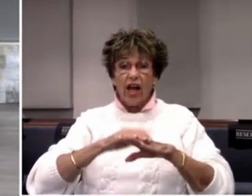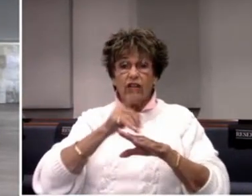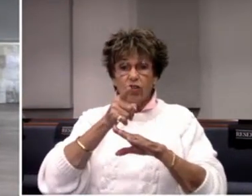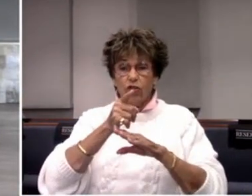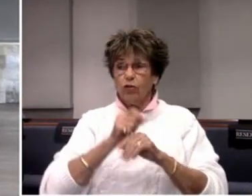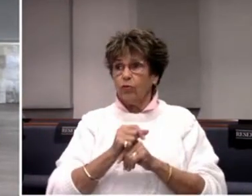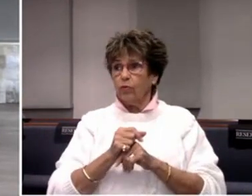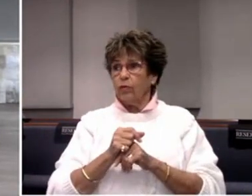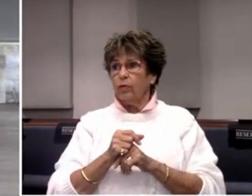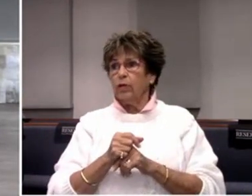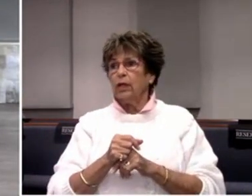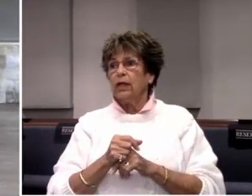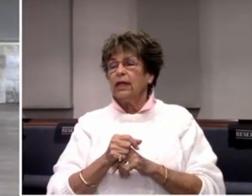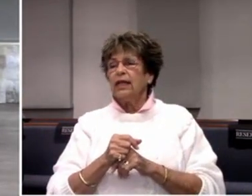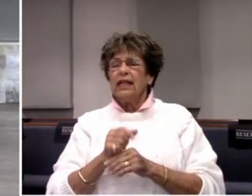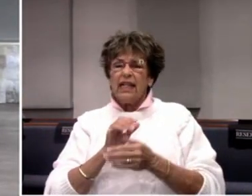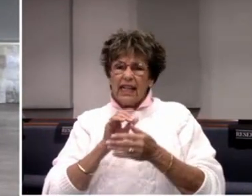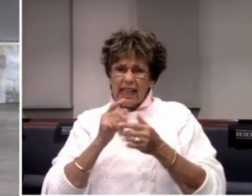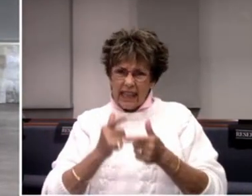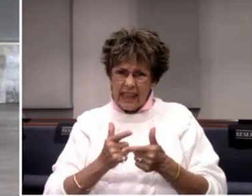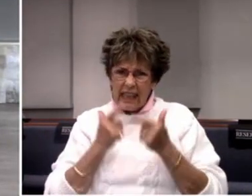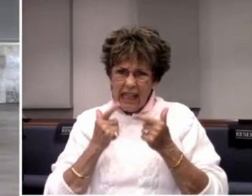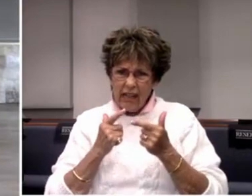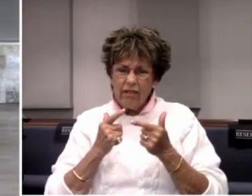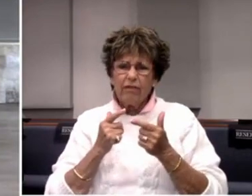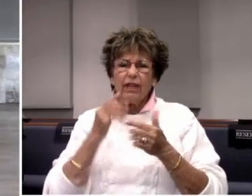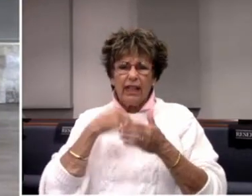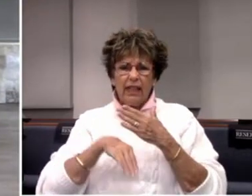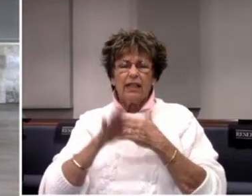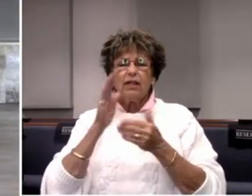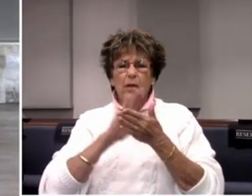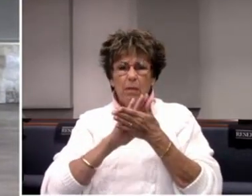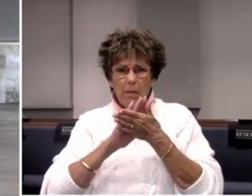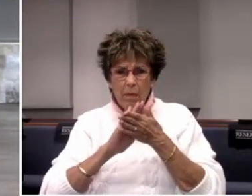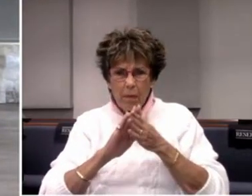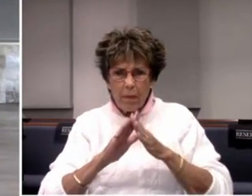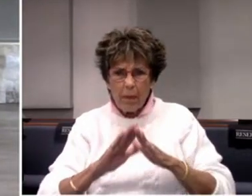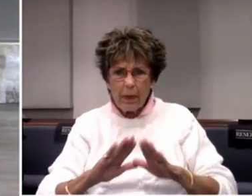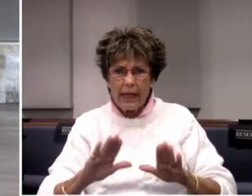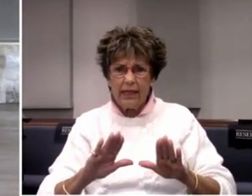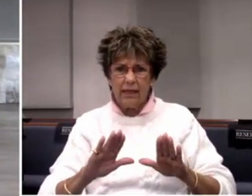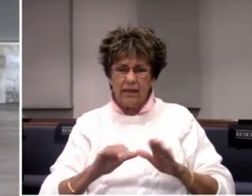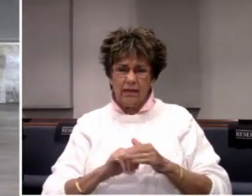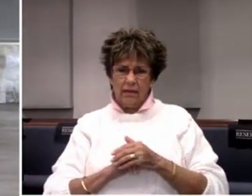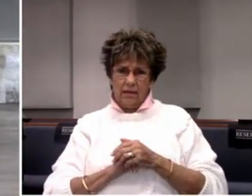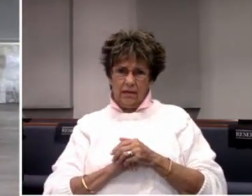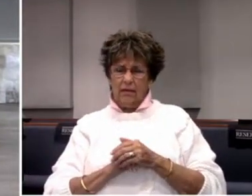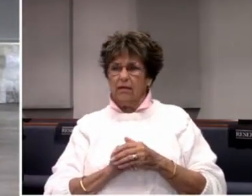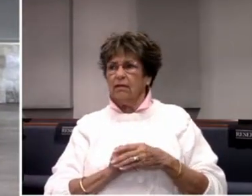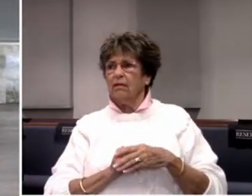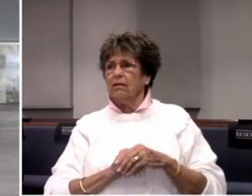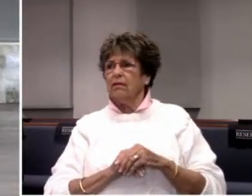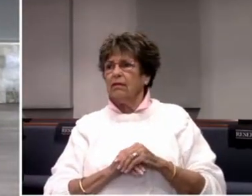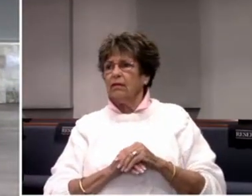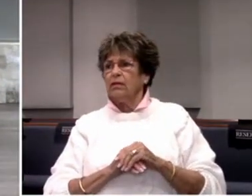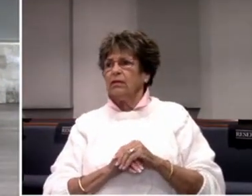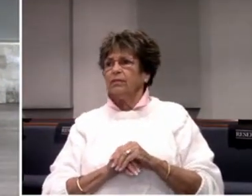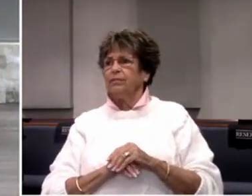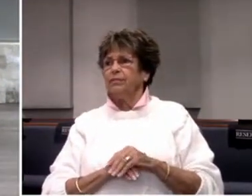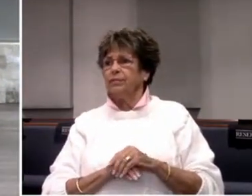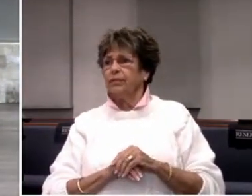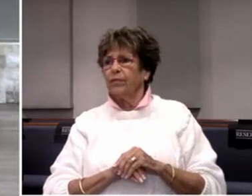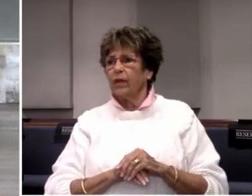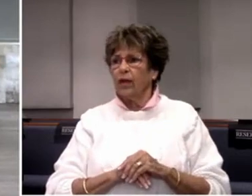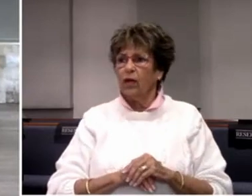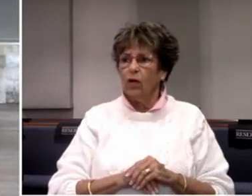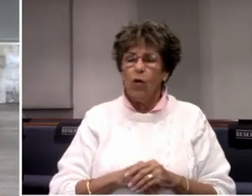living peaceably. And he's saying to the believer, as much as depends on you, as much as you